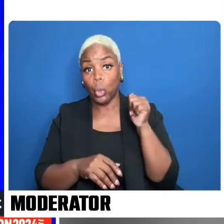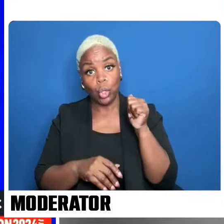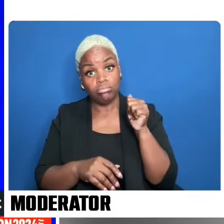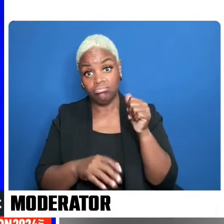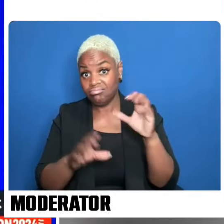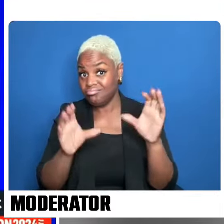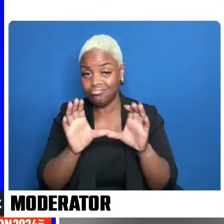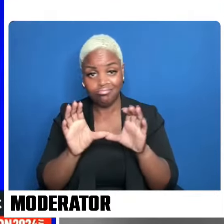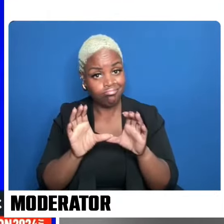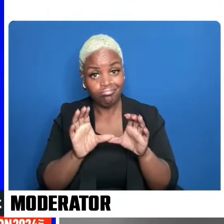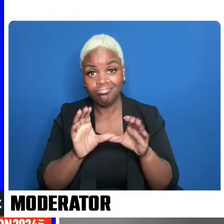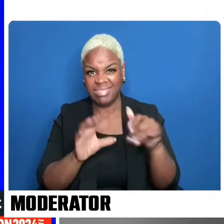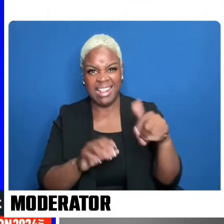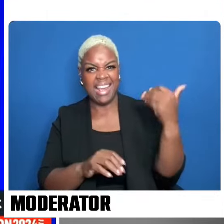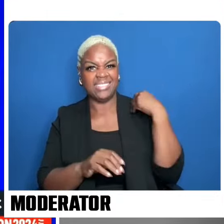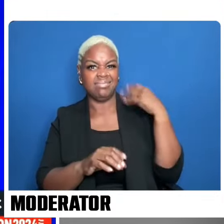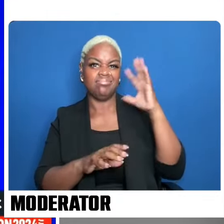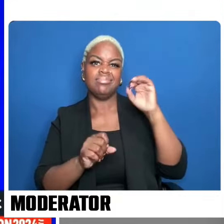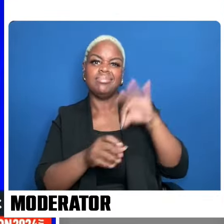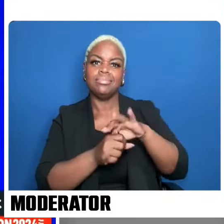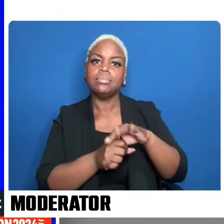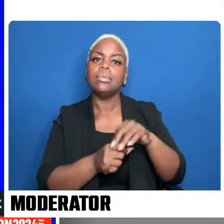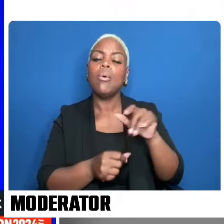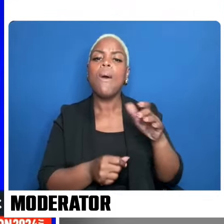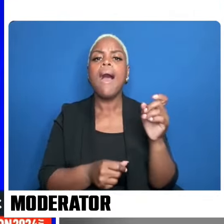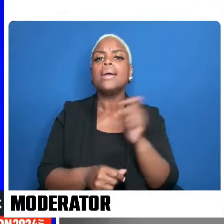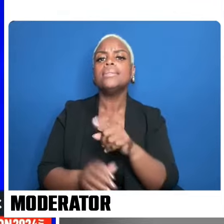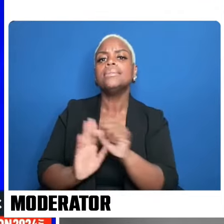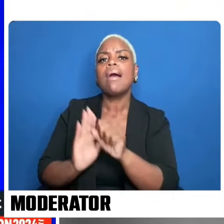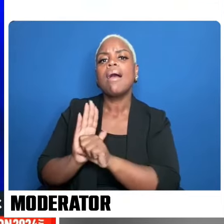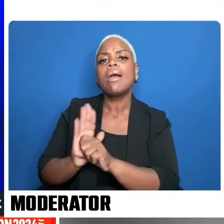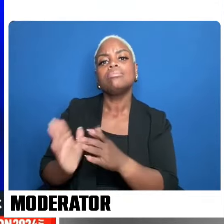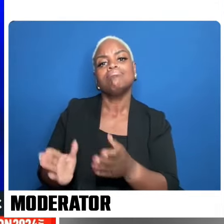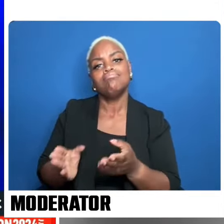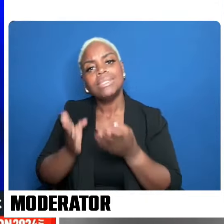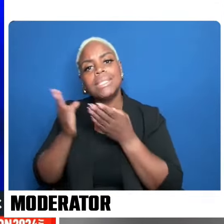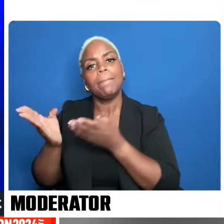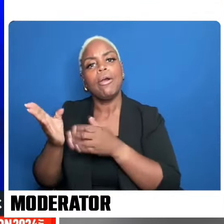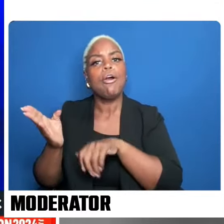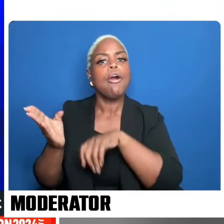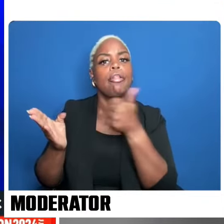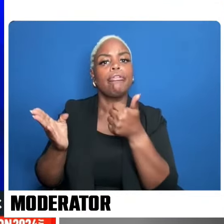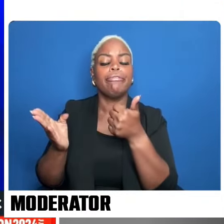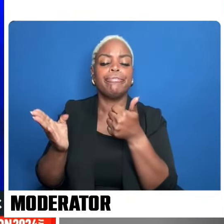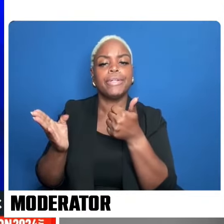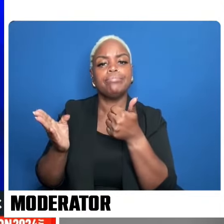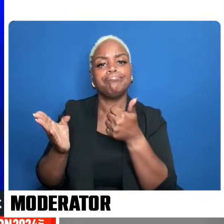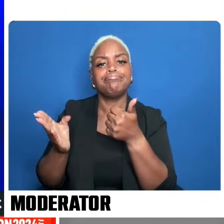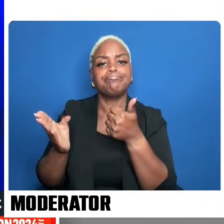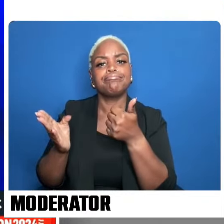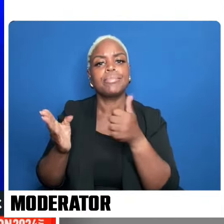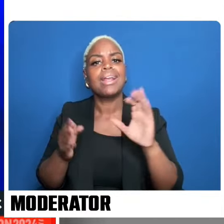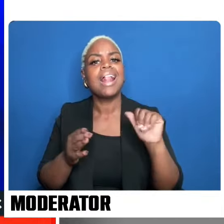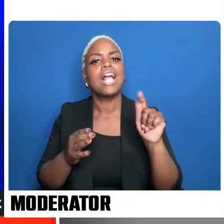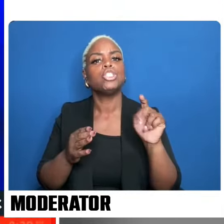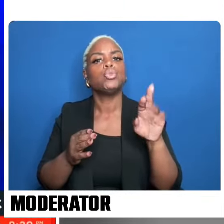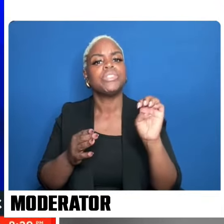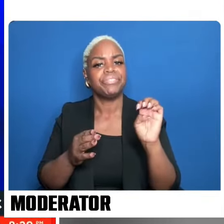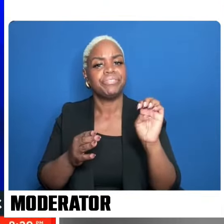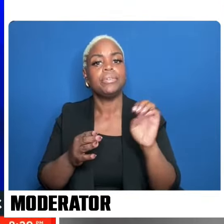electors. That has been called unconstitutional and illegal. Would you again seek to challenge this year's election